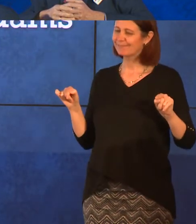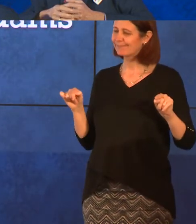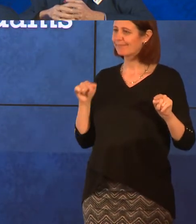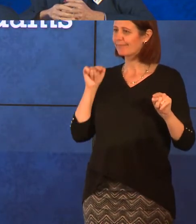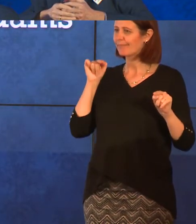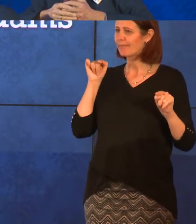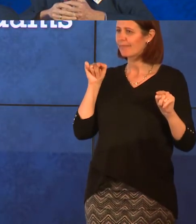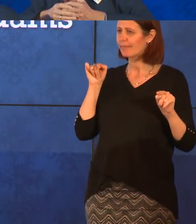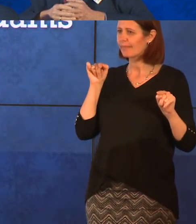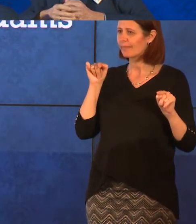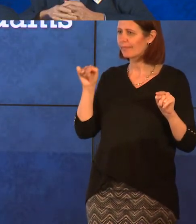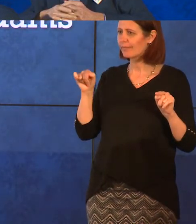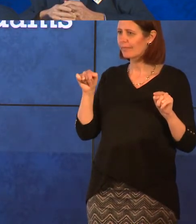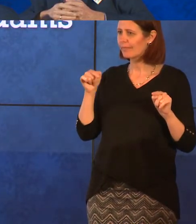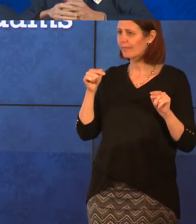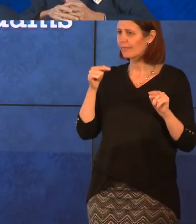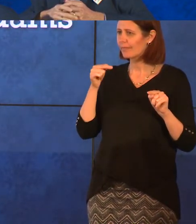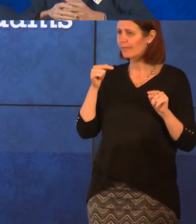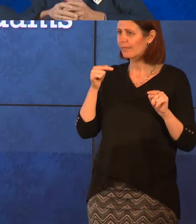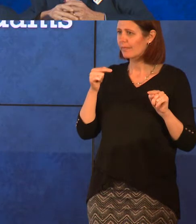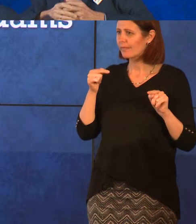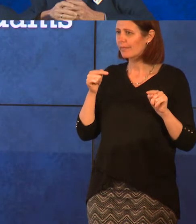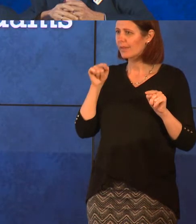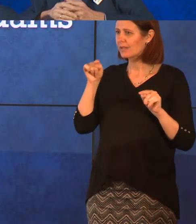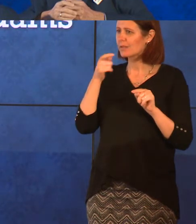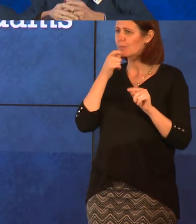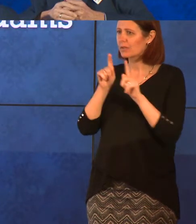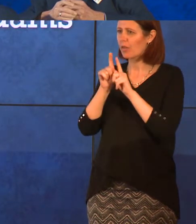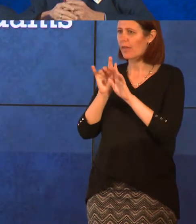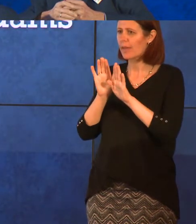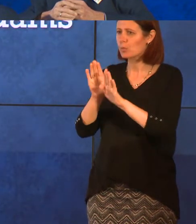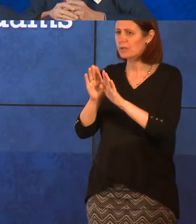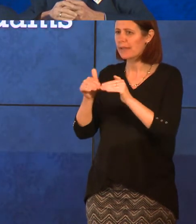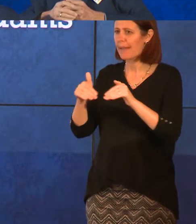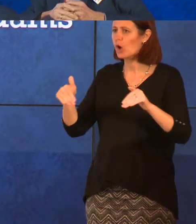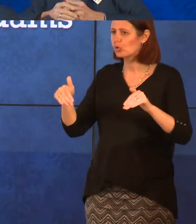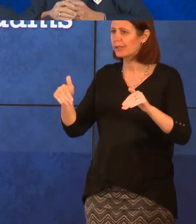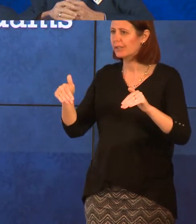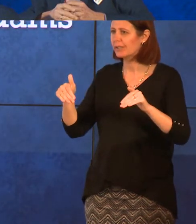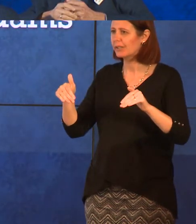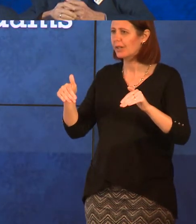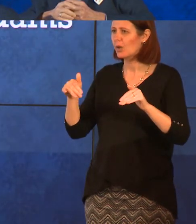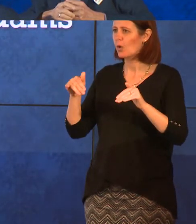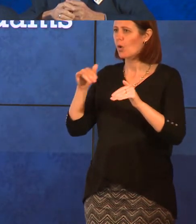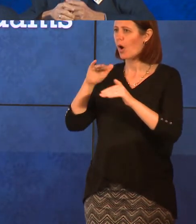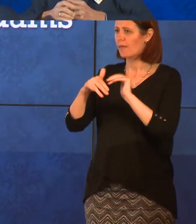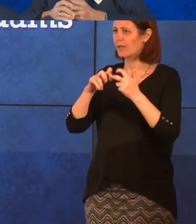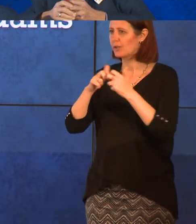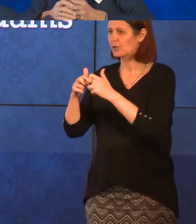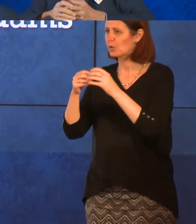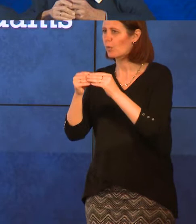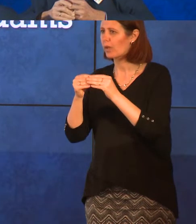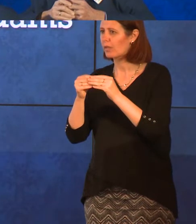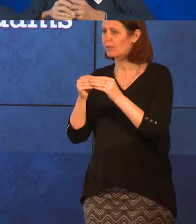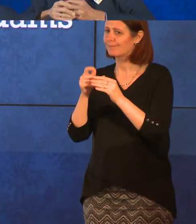kind of really pushing the boundaries around kind of like issues of kind of